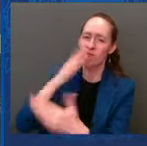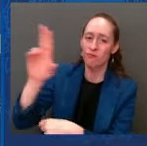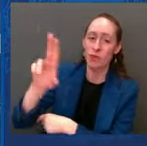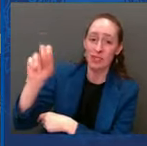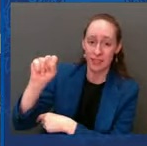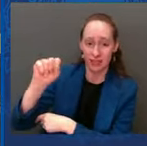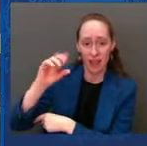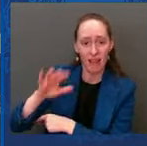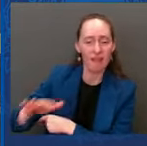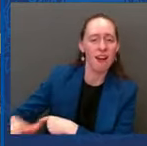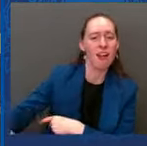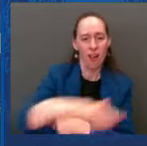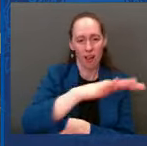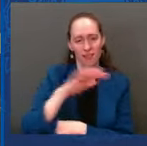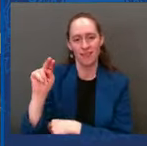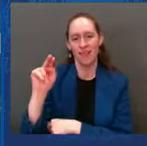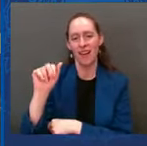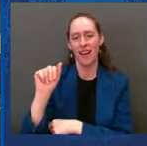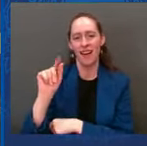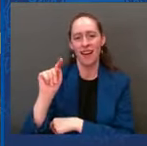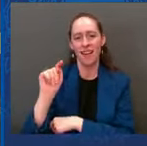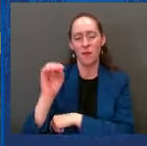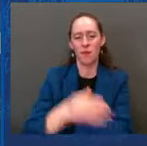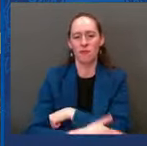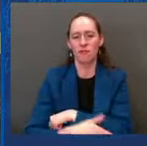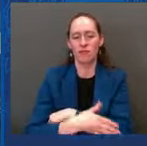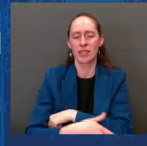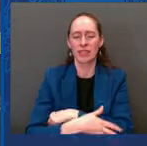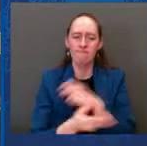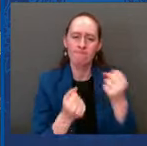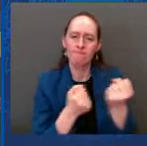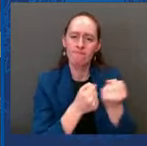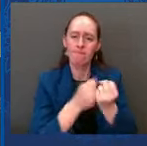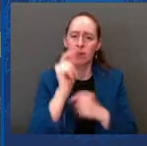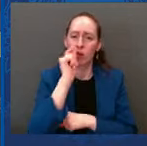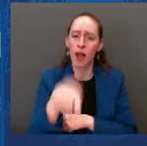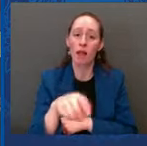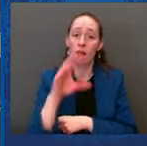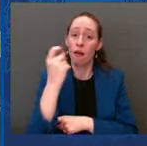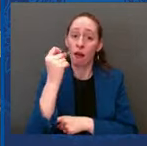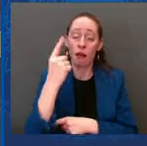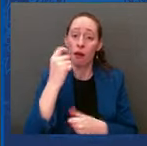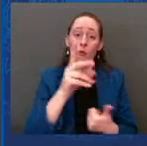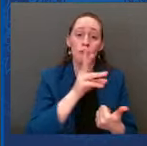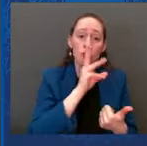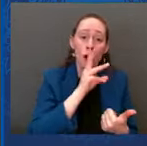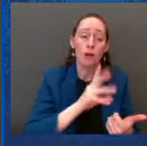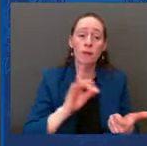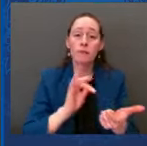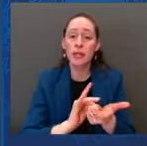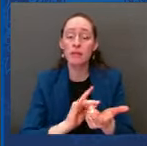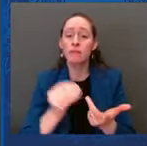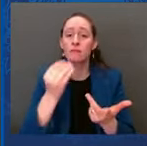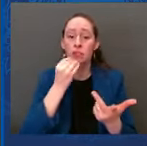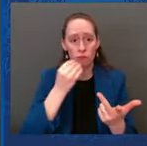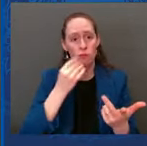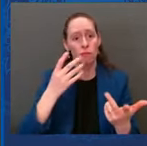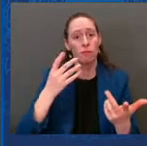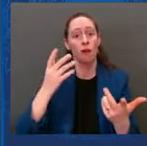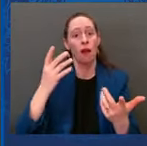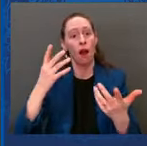humanitarian assistance, but also the military one. This is exceptionally important. But I'm also grateful to the United States and to